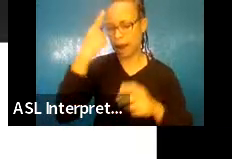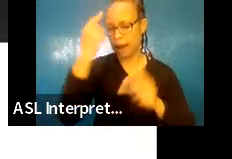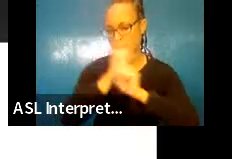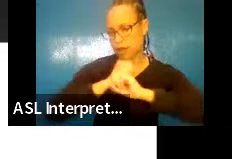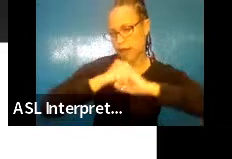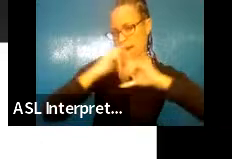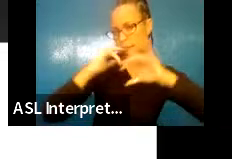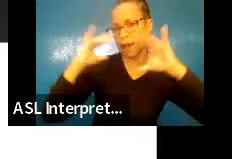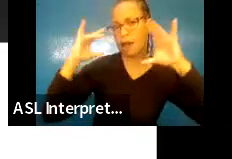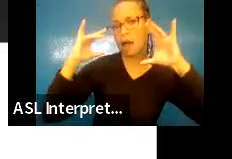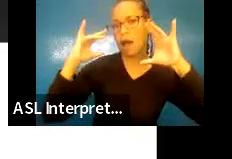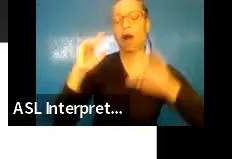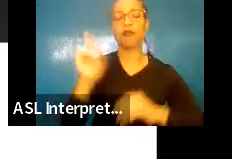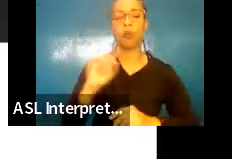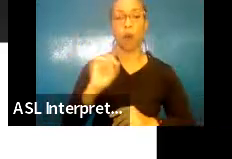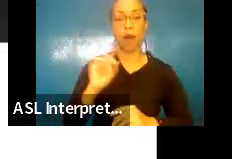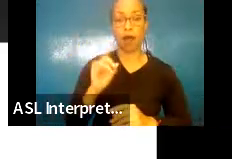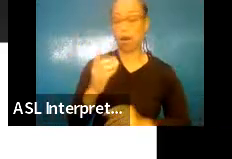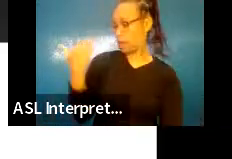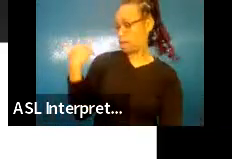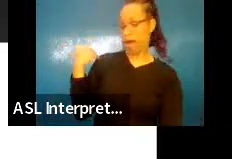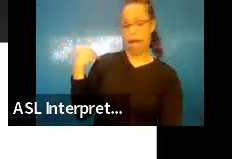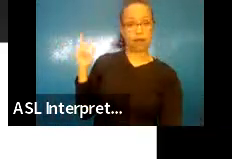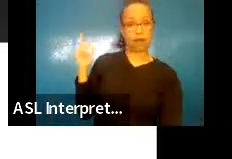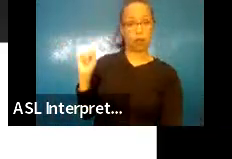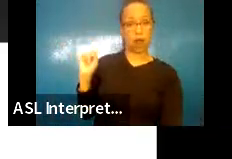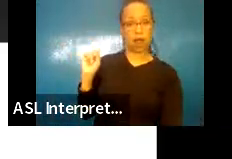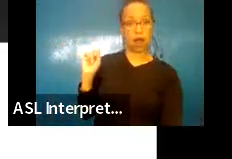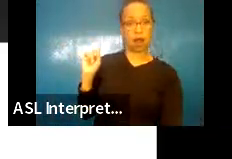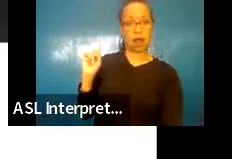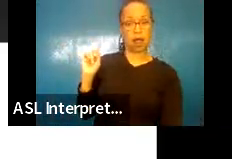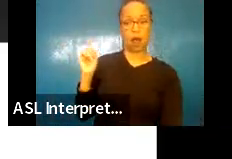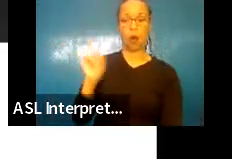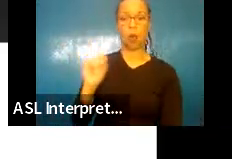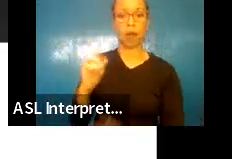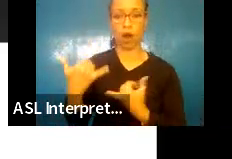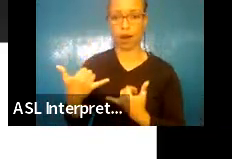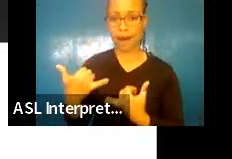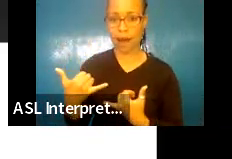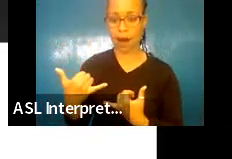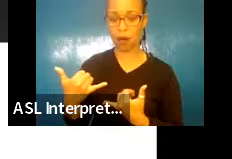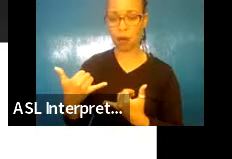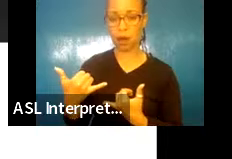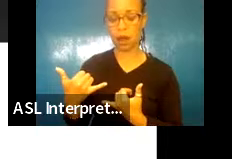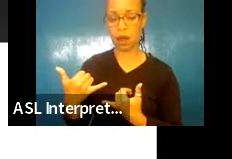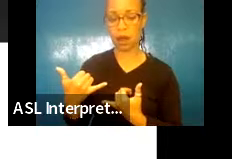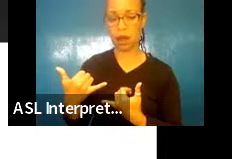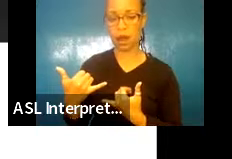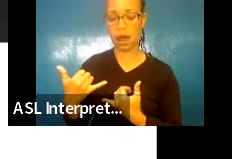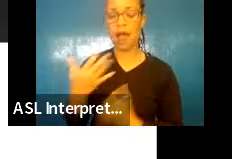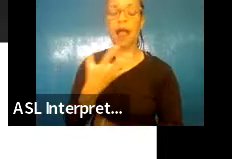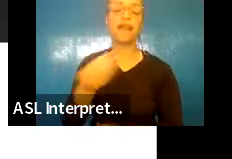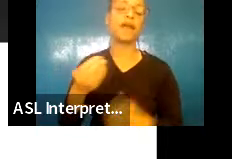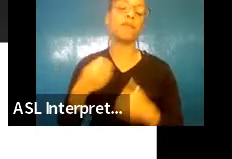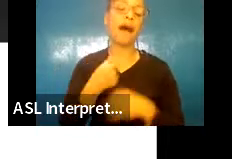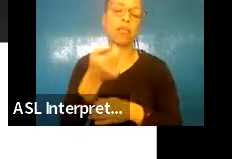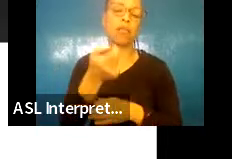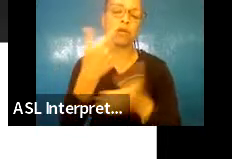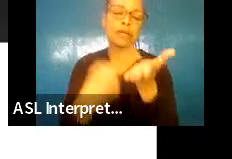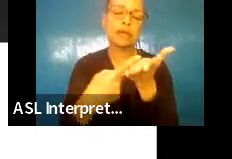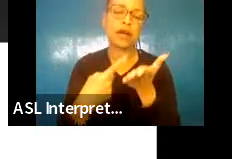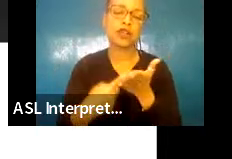of where we've been, kind of where we are, and then we'll have a little discussion at the